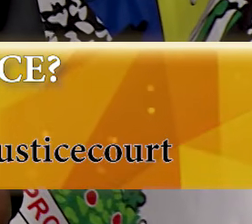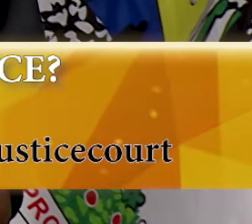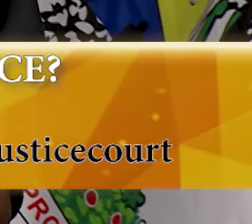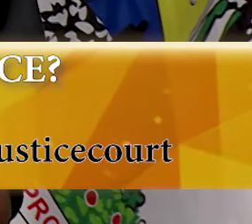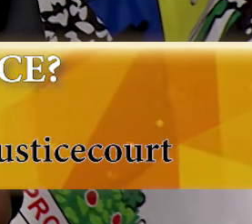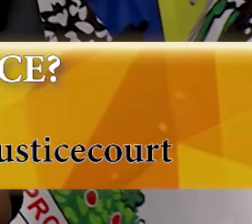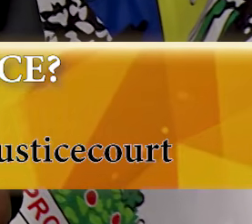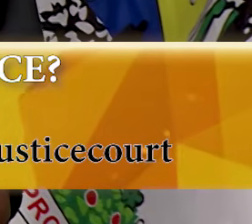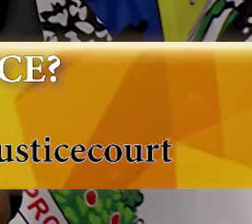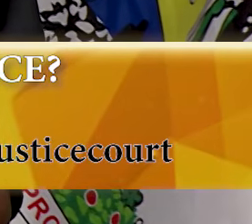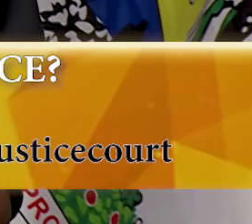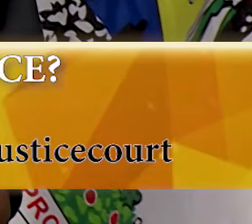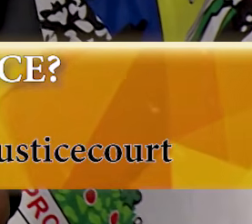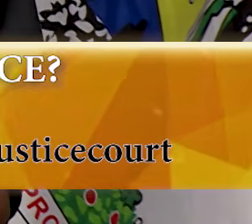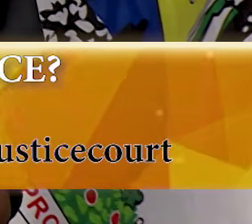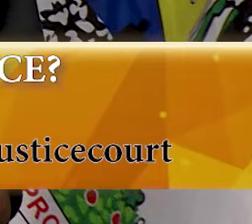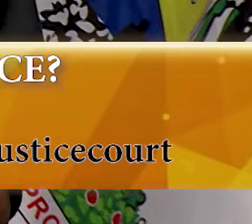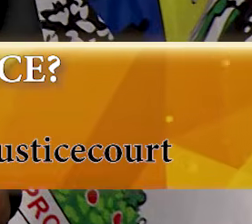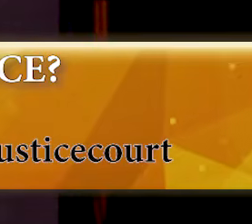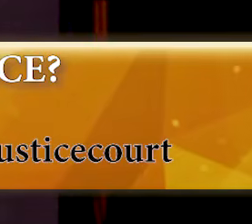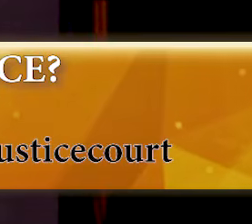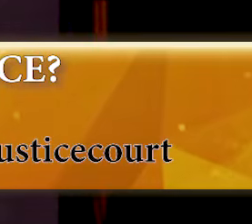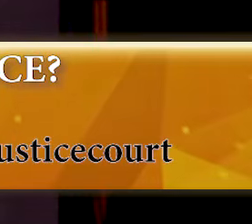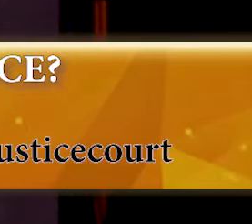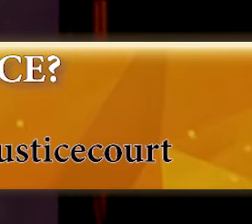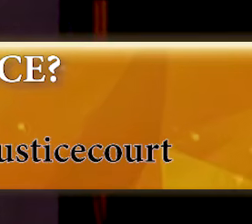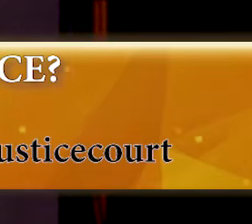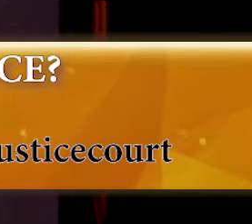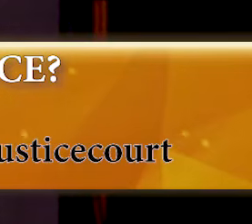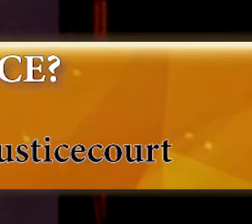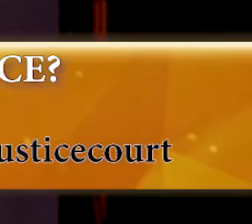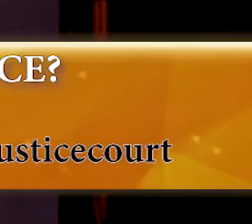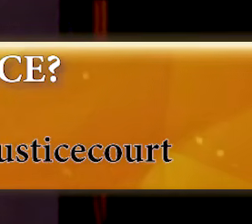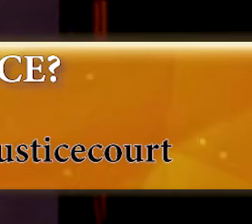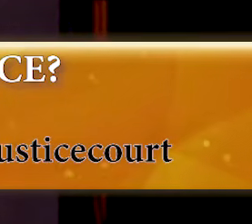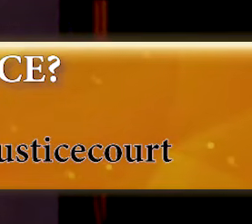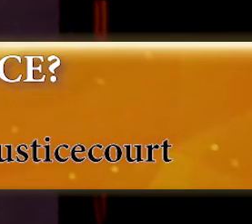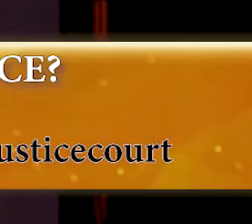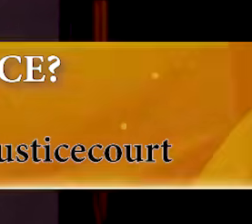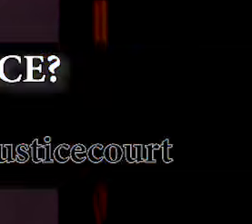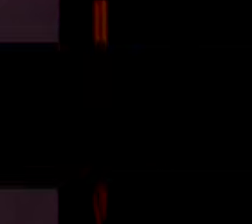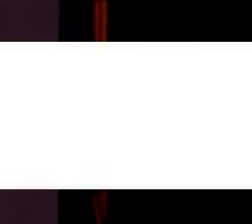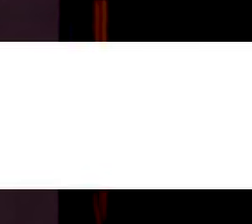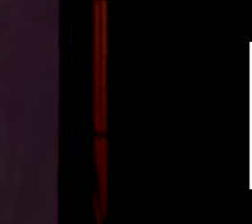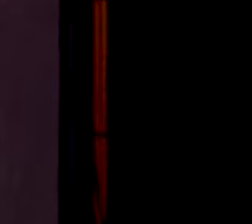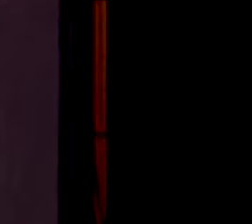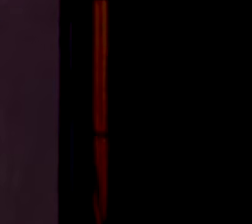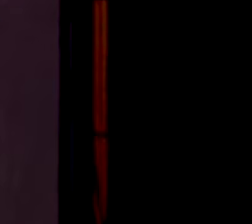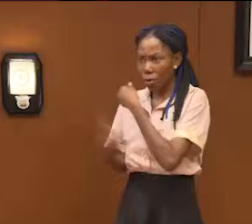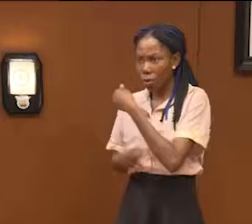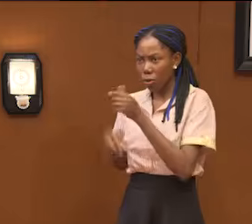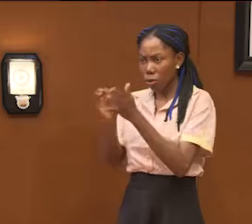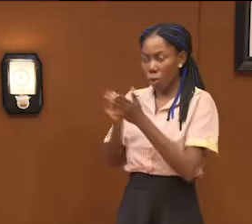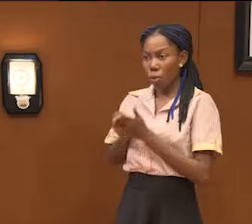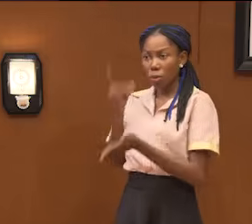not about covering the head. Do you have daughters? Yes. You want your daughters to get married and their husband will treat them the way you are treating